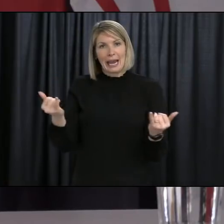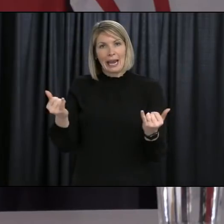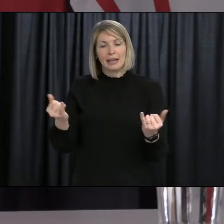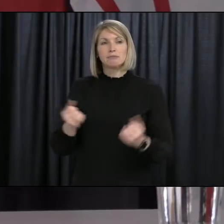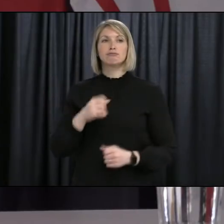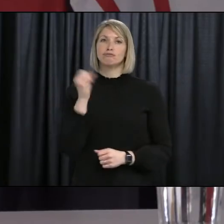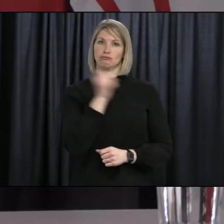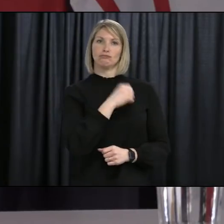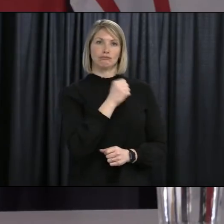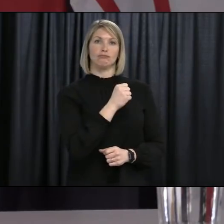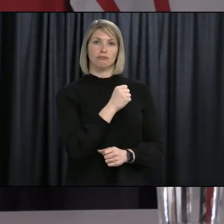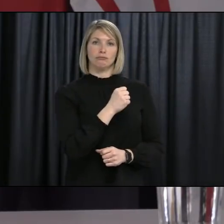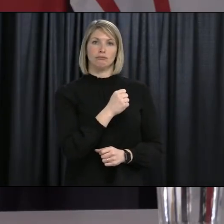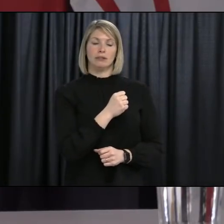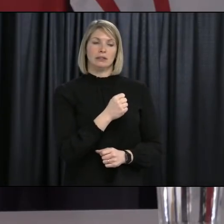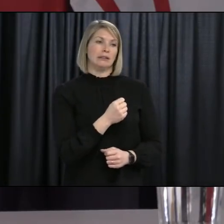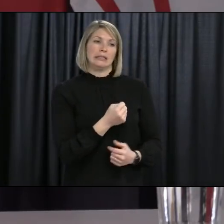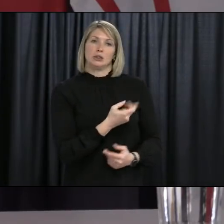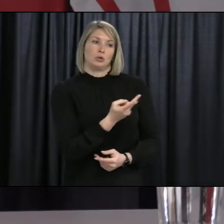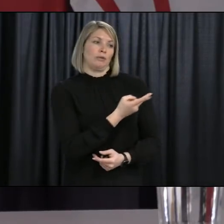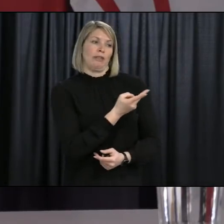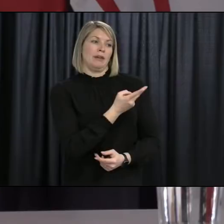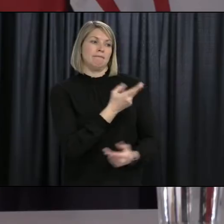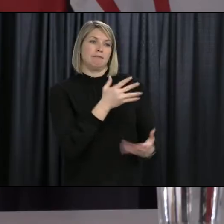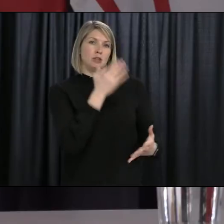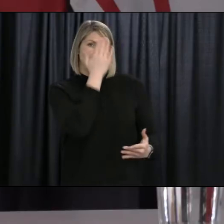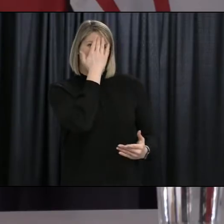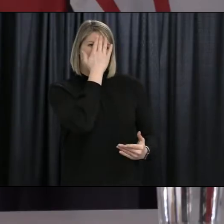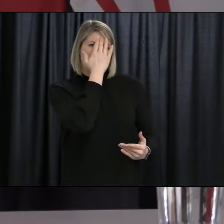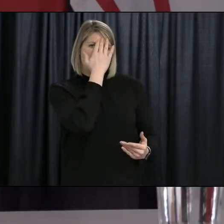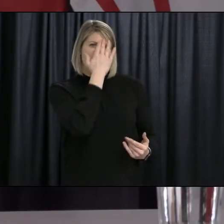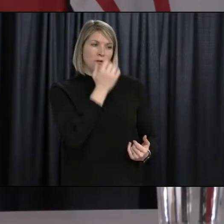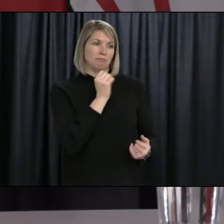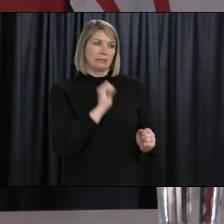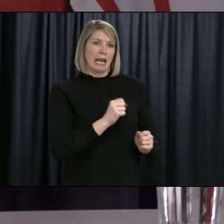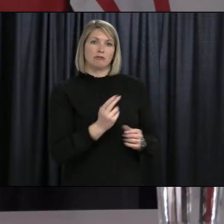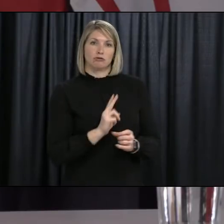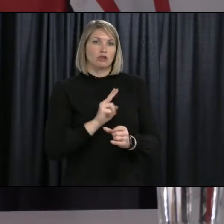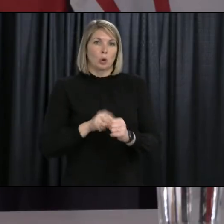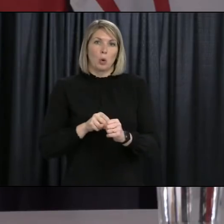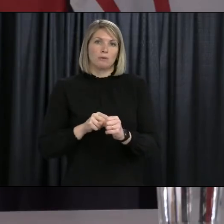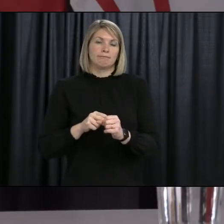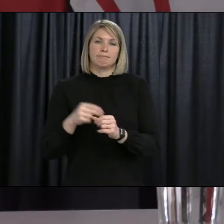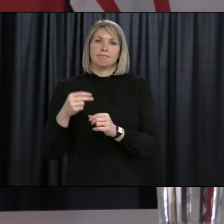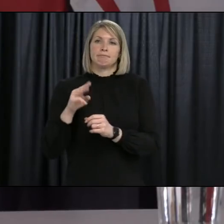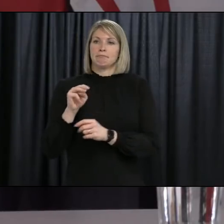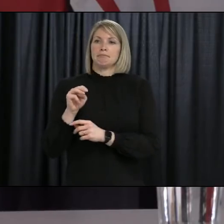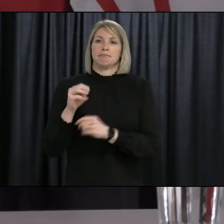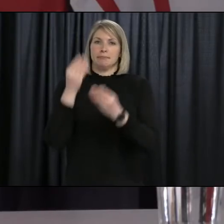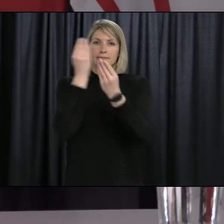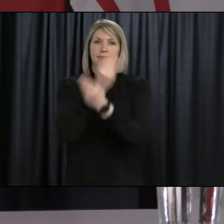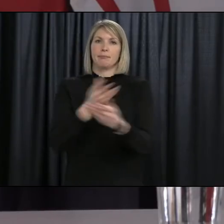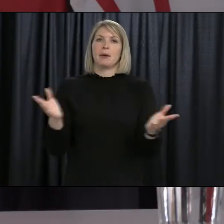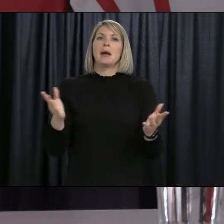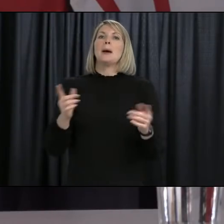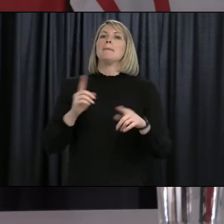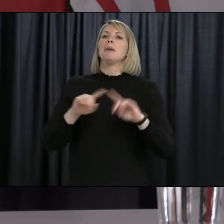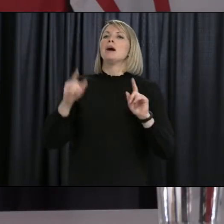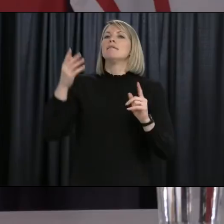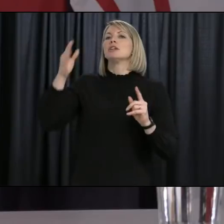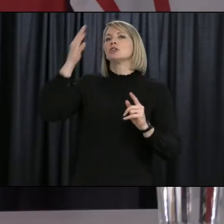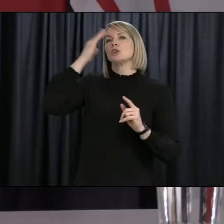is a caretaker moment in our province's history. And as Premier and as Minister of Health, when an episode like this